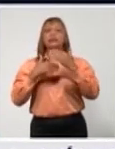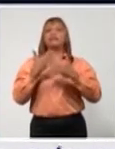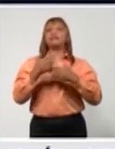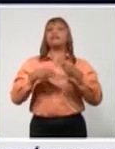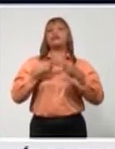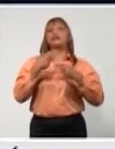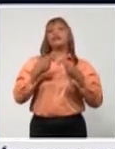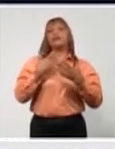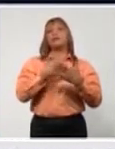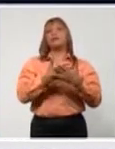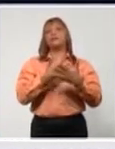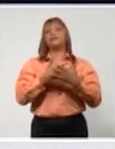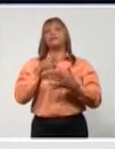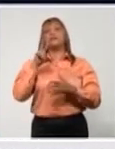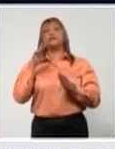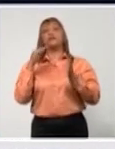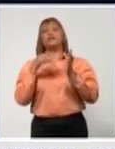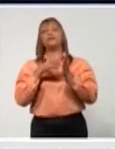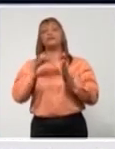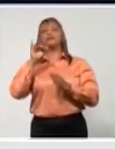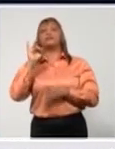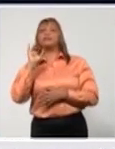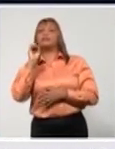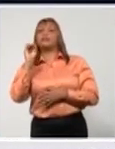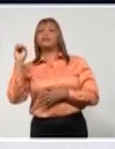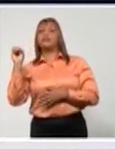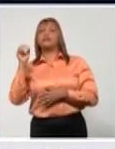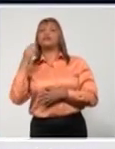molecular biology laboratories processed